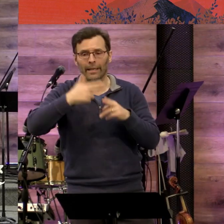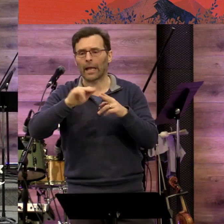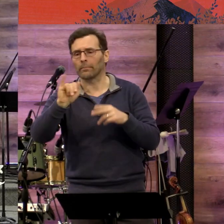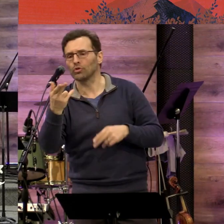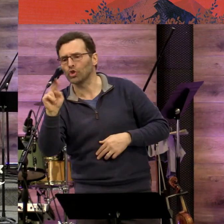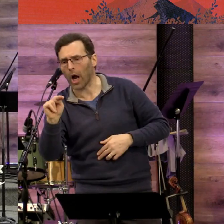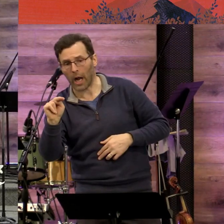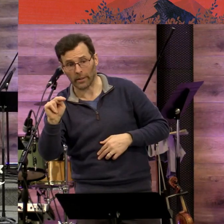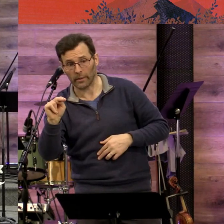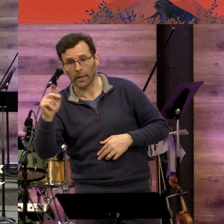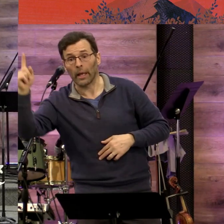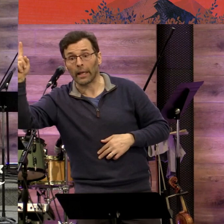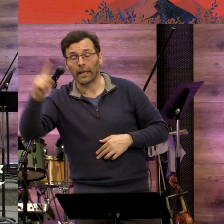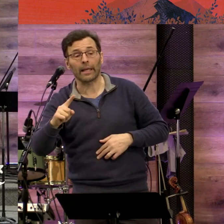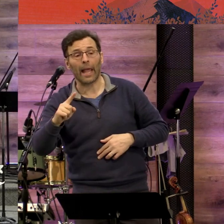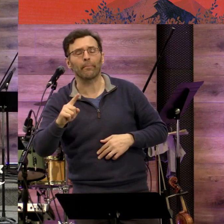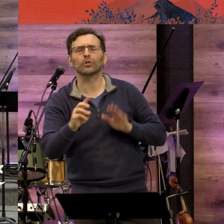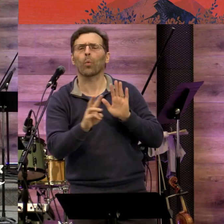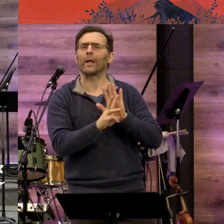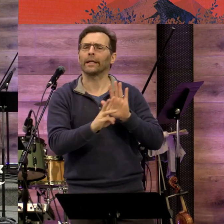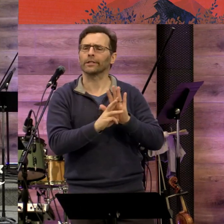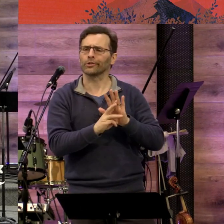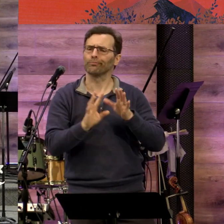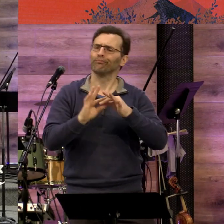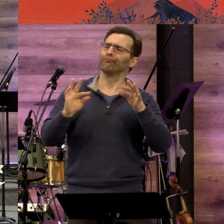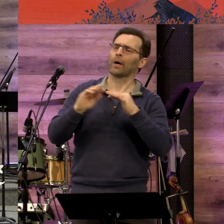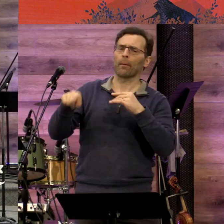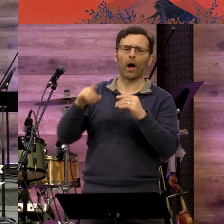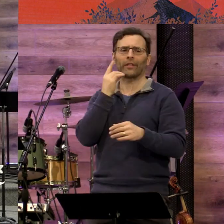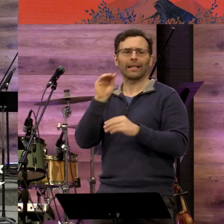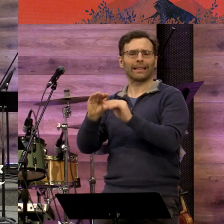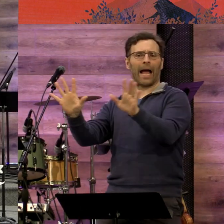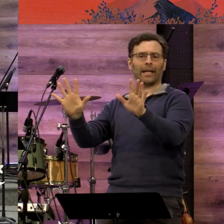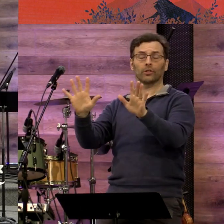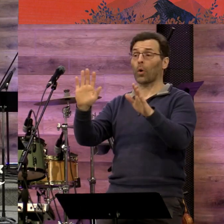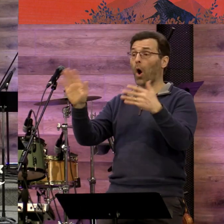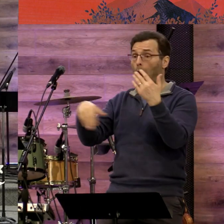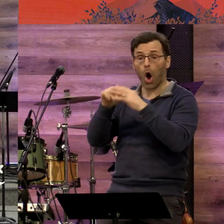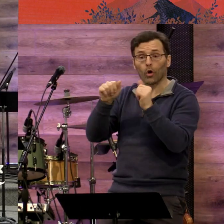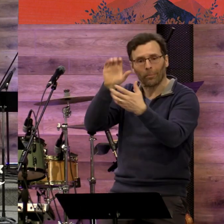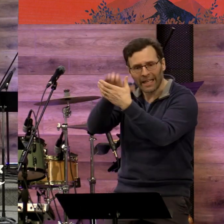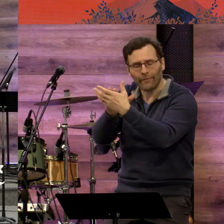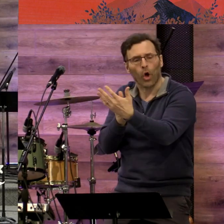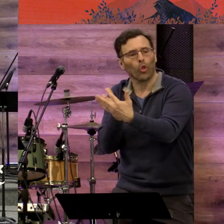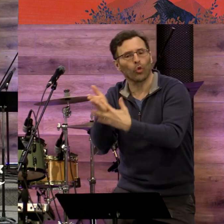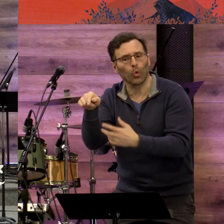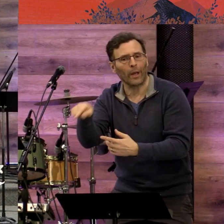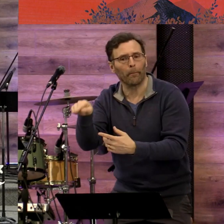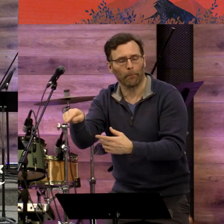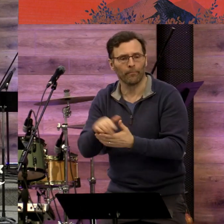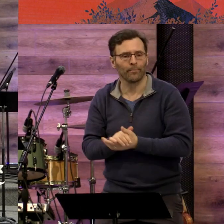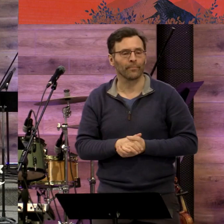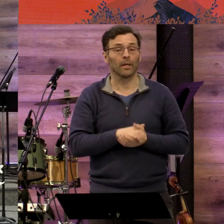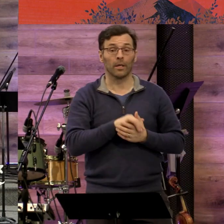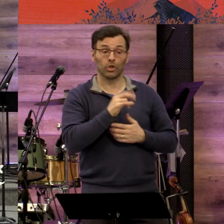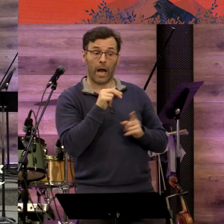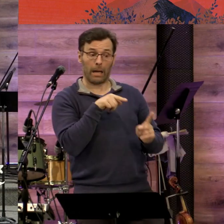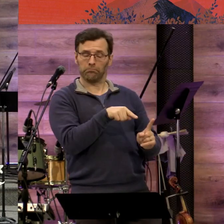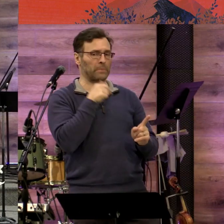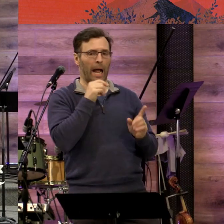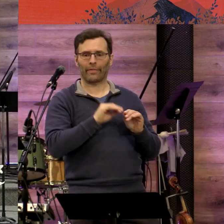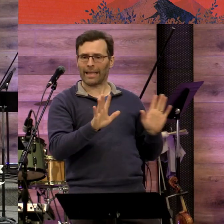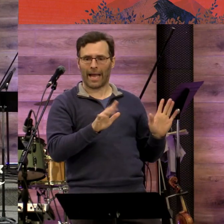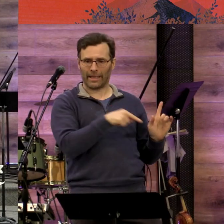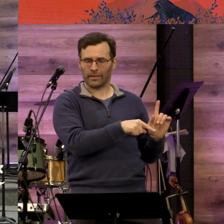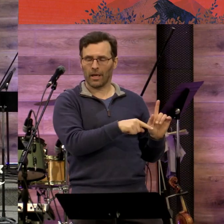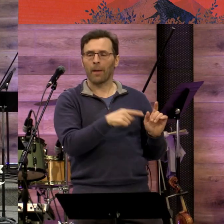He came as a witness to bear witness about the light that all might believe through him. He was not the light, but